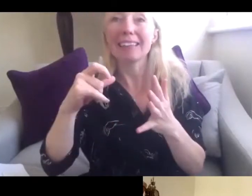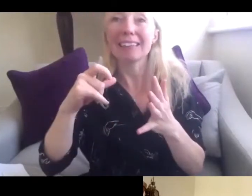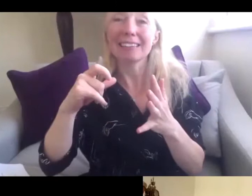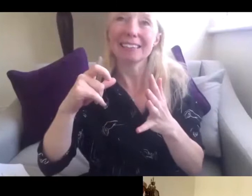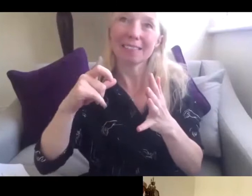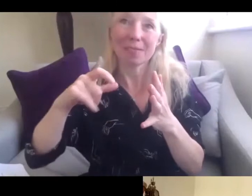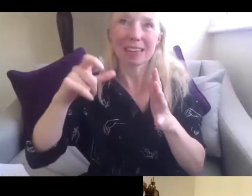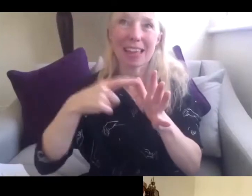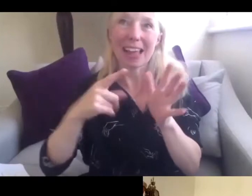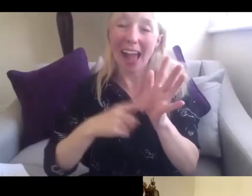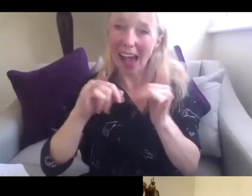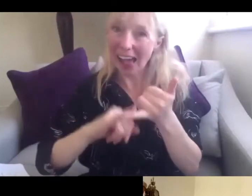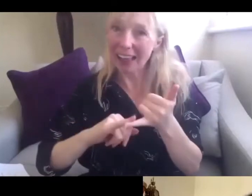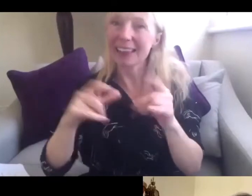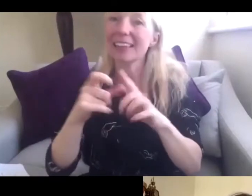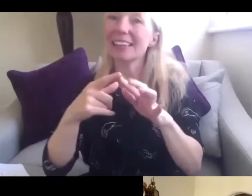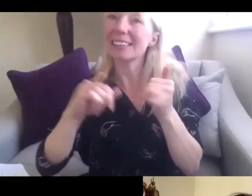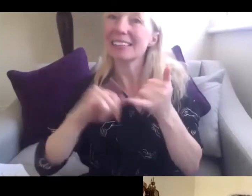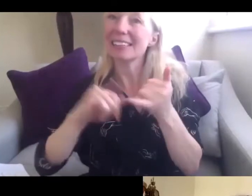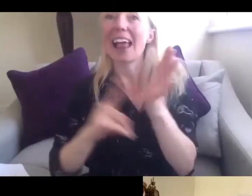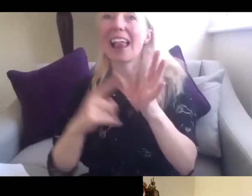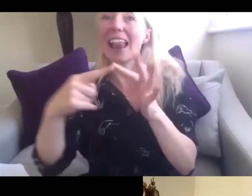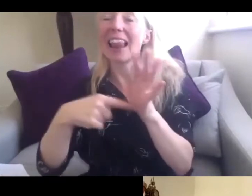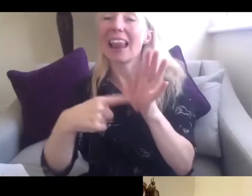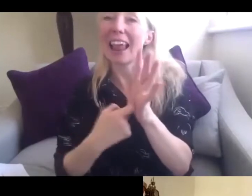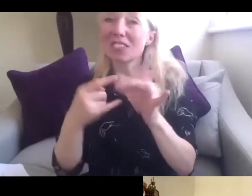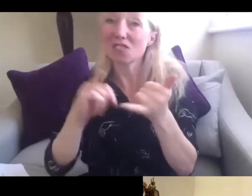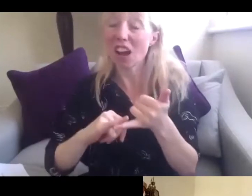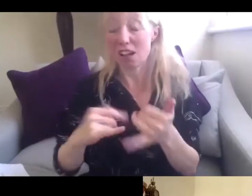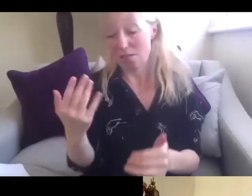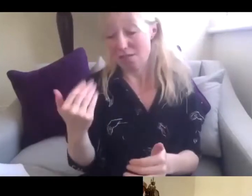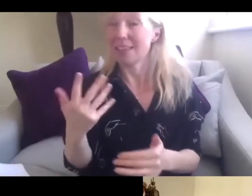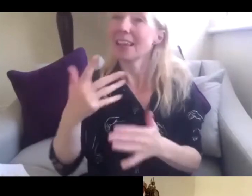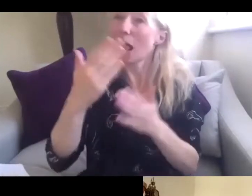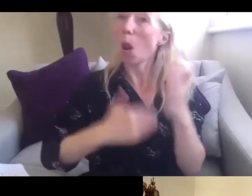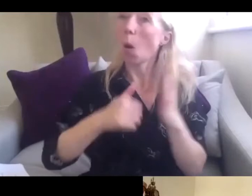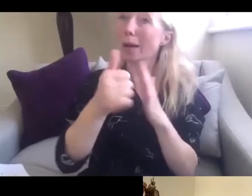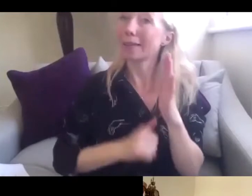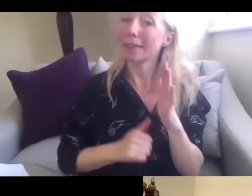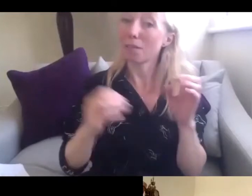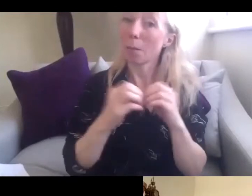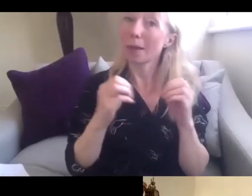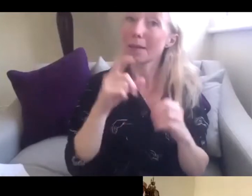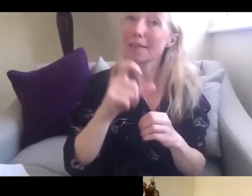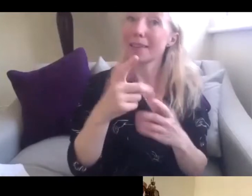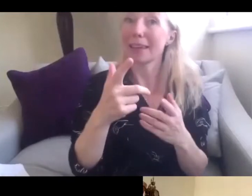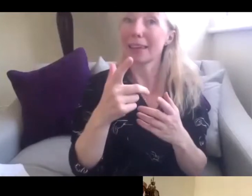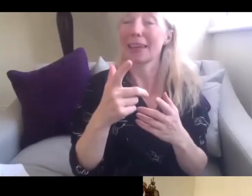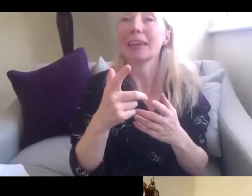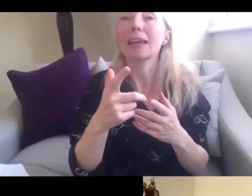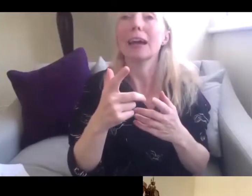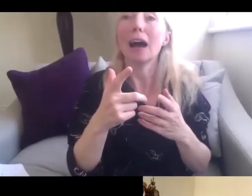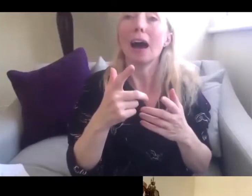was recently longlisted for the BBC Short Story Prize. And last year she was shortlisted for this prize, the